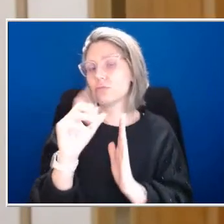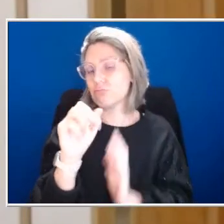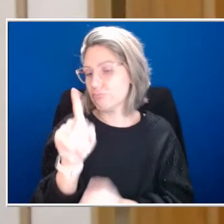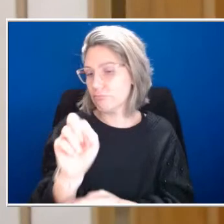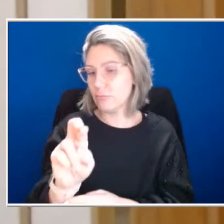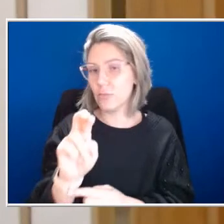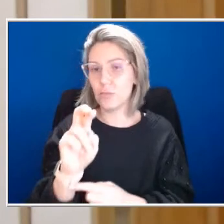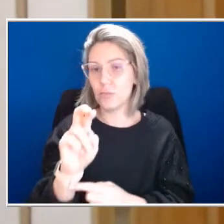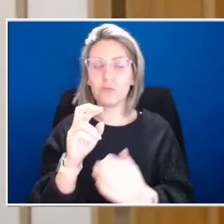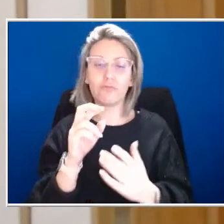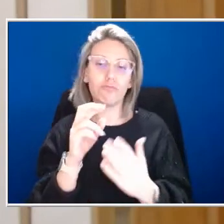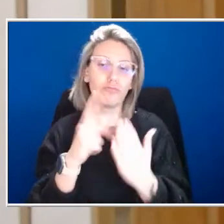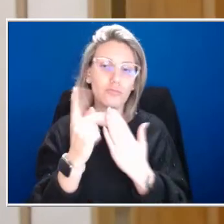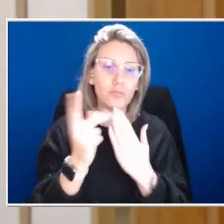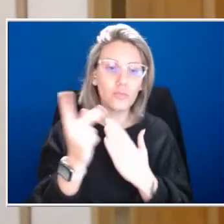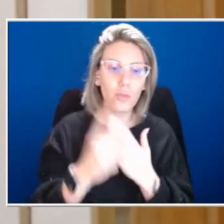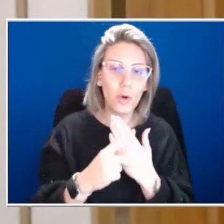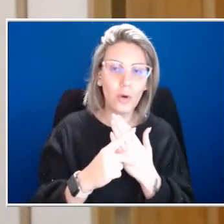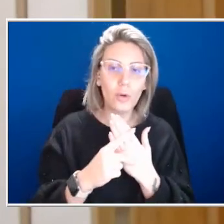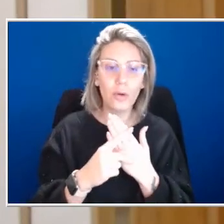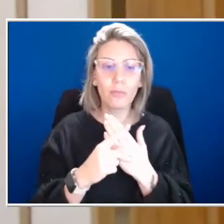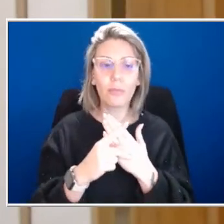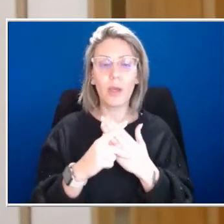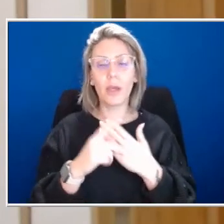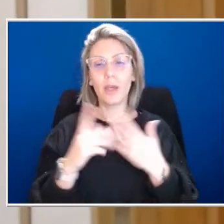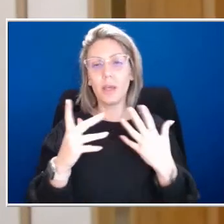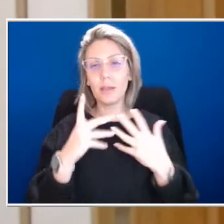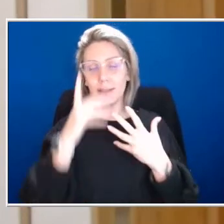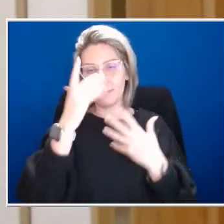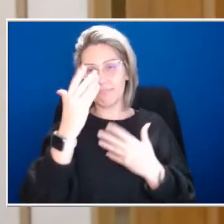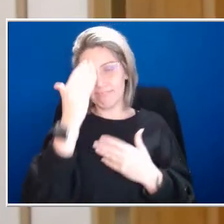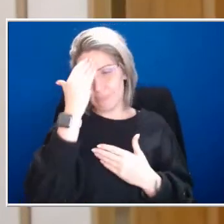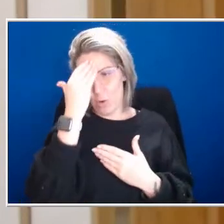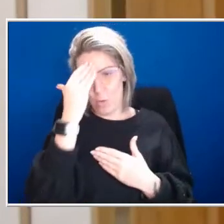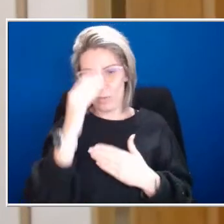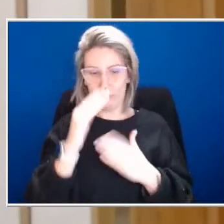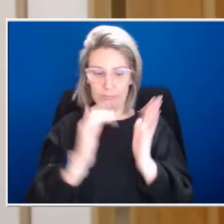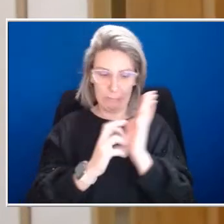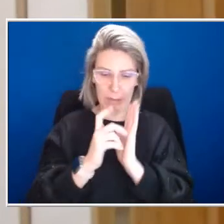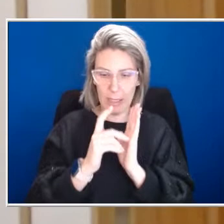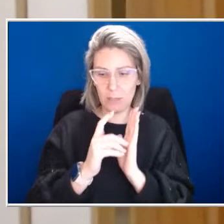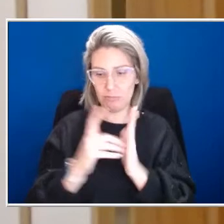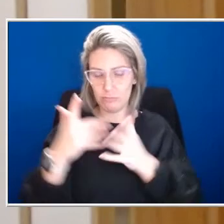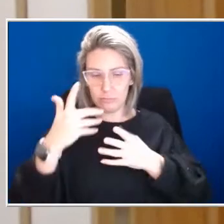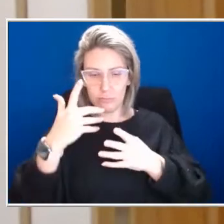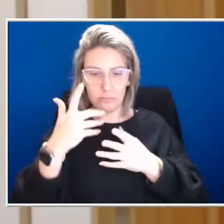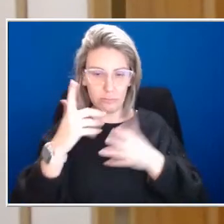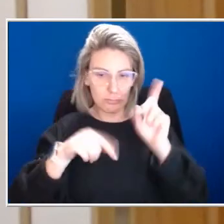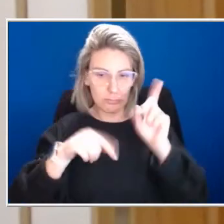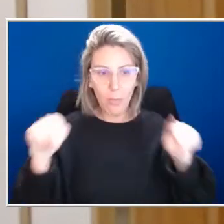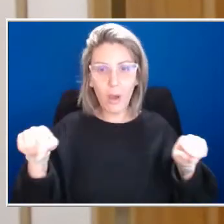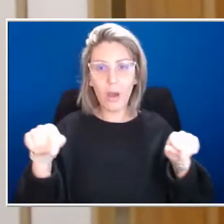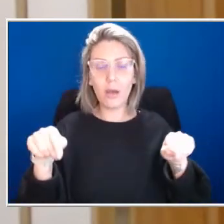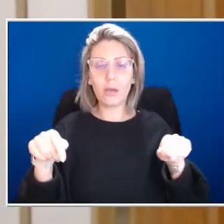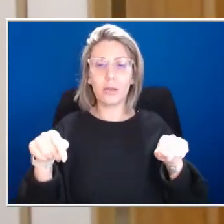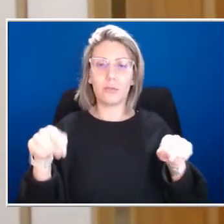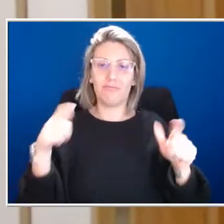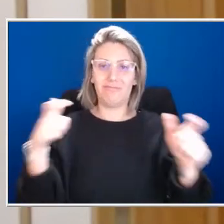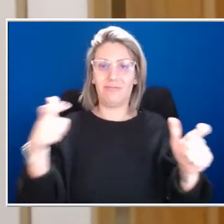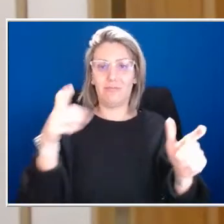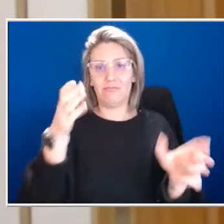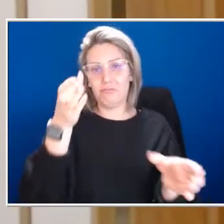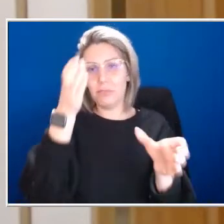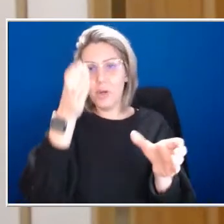know, University of Kansas is now a comprehensive cancer center with huge expertise